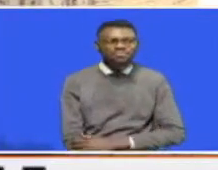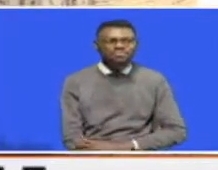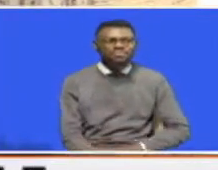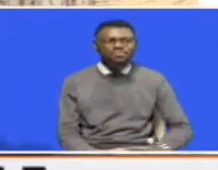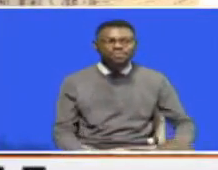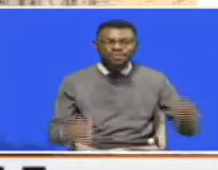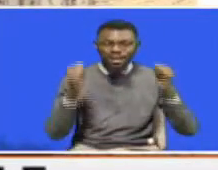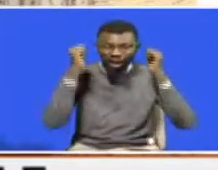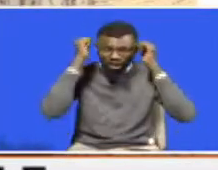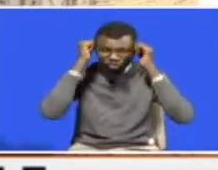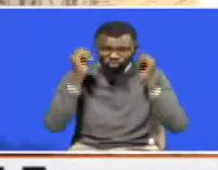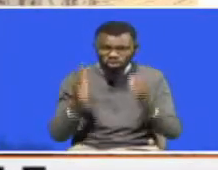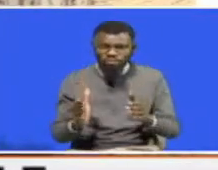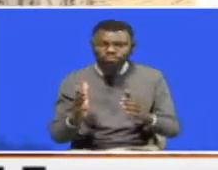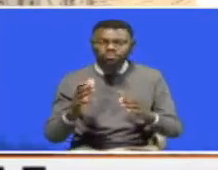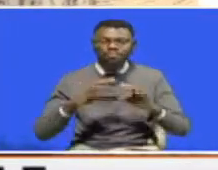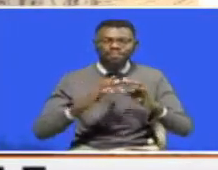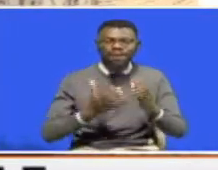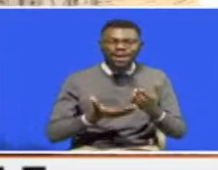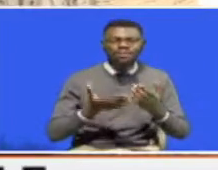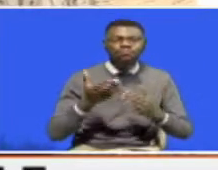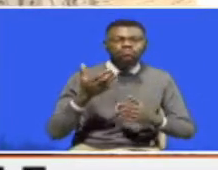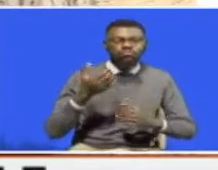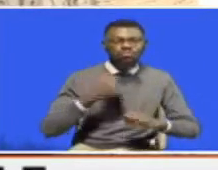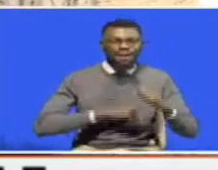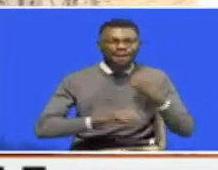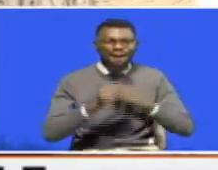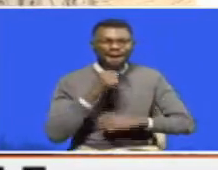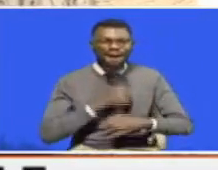participate in class activities